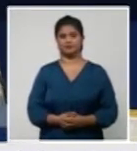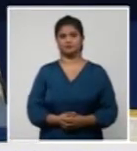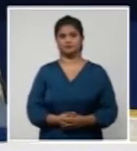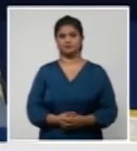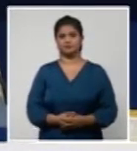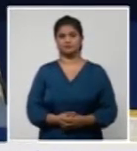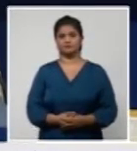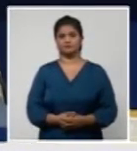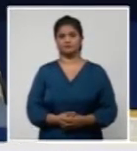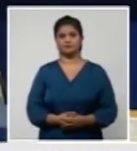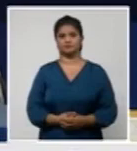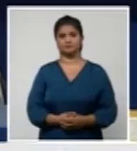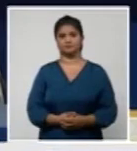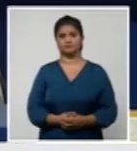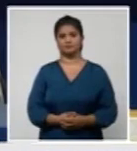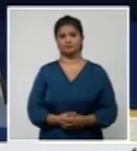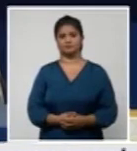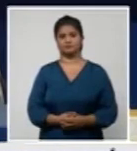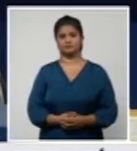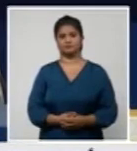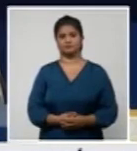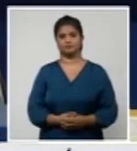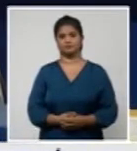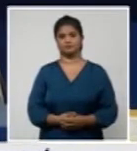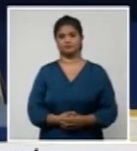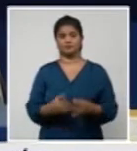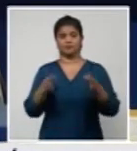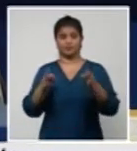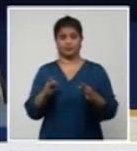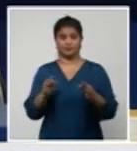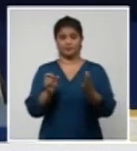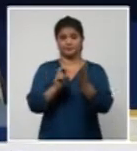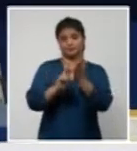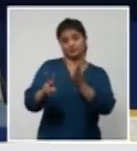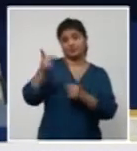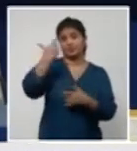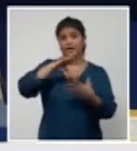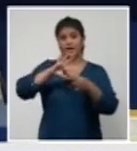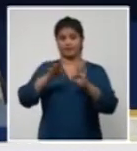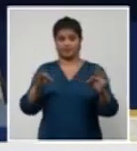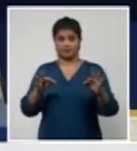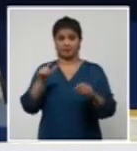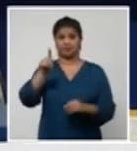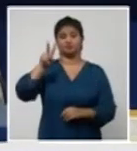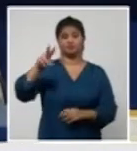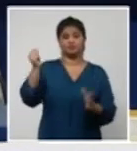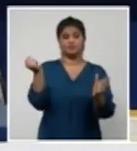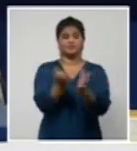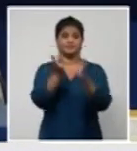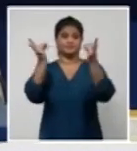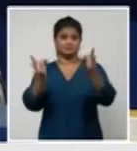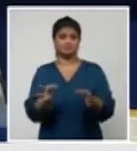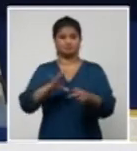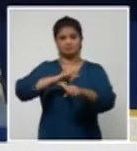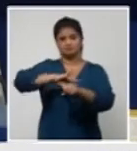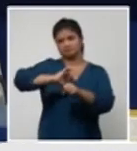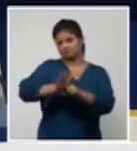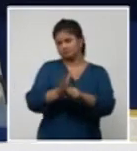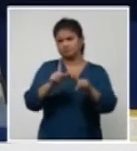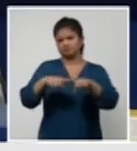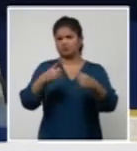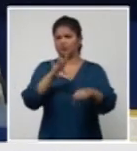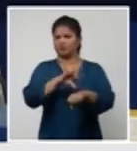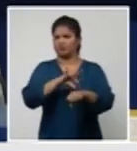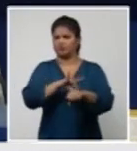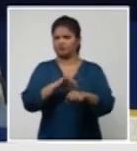274, or 97.5%, have been discharged from hospital. The 4 children diagnosed